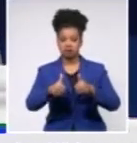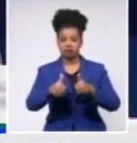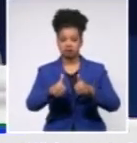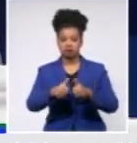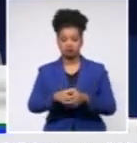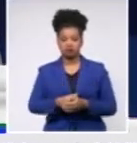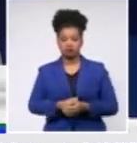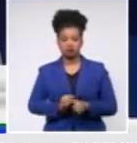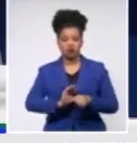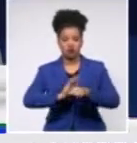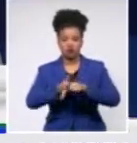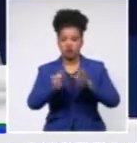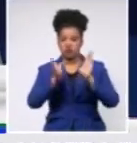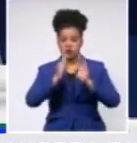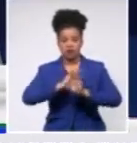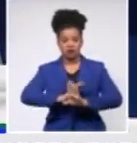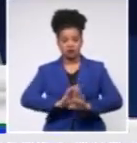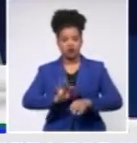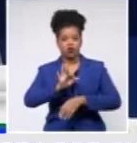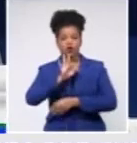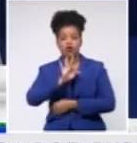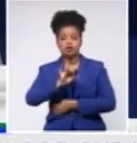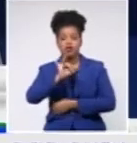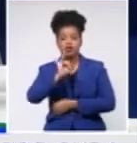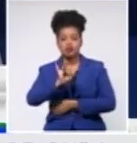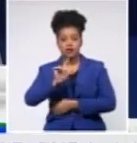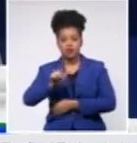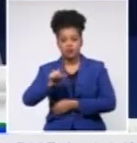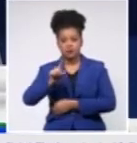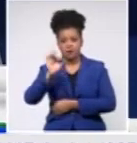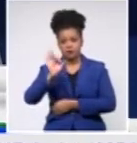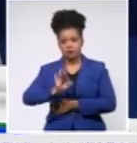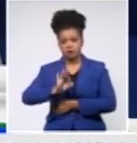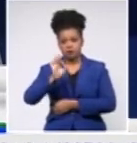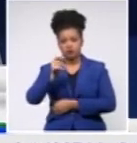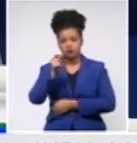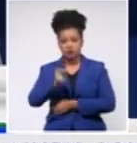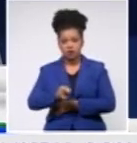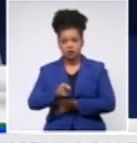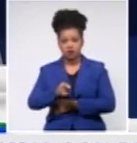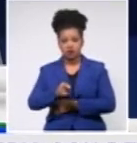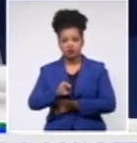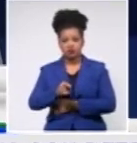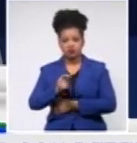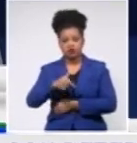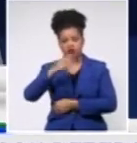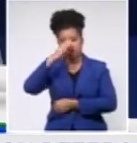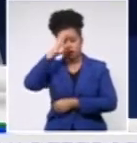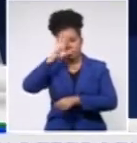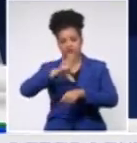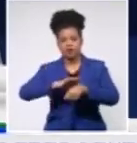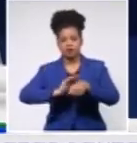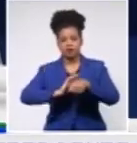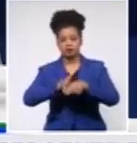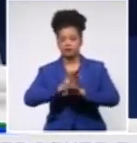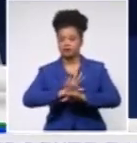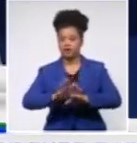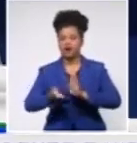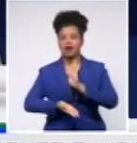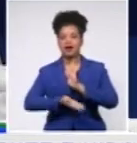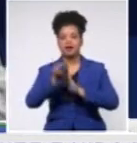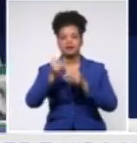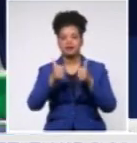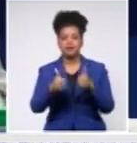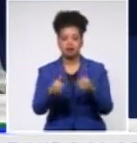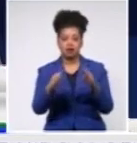and another passed from serious to closely monitored. This is the situation in Cuba. Now we are